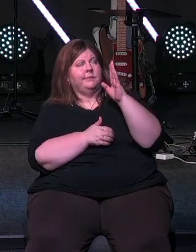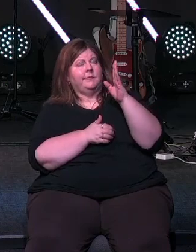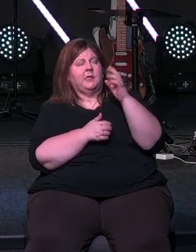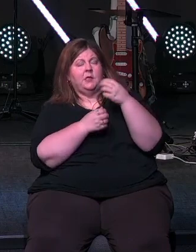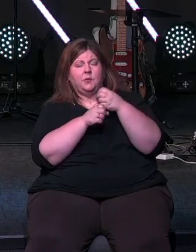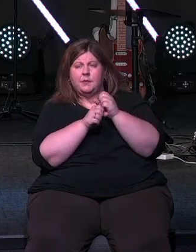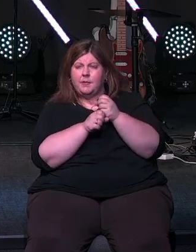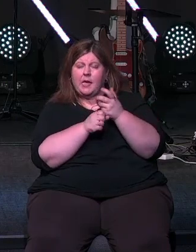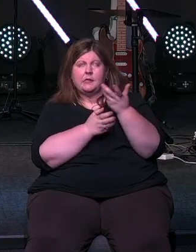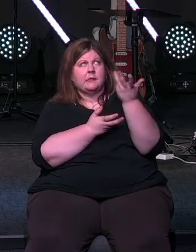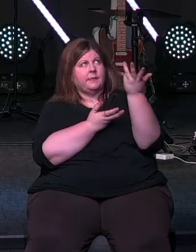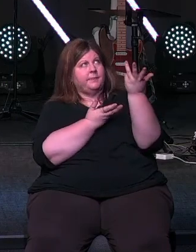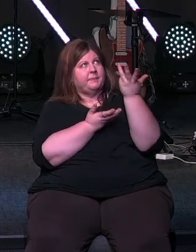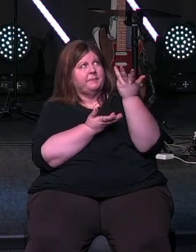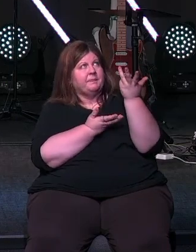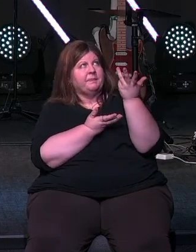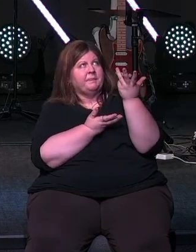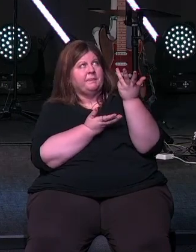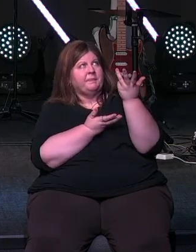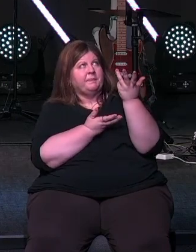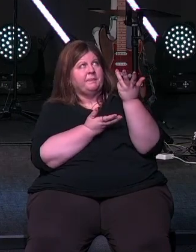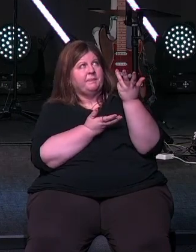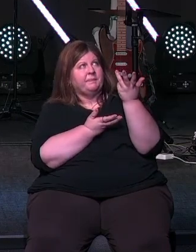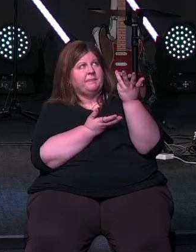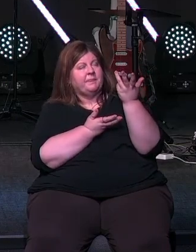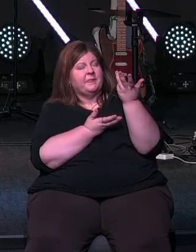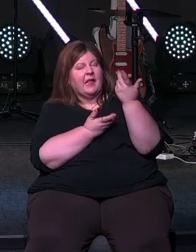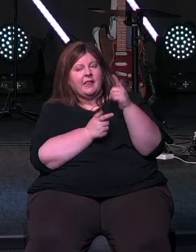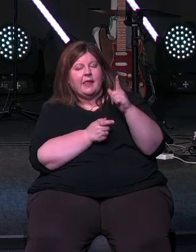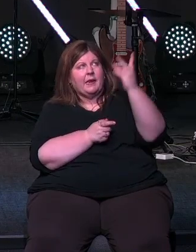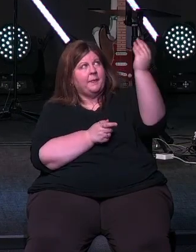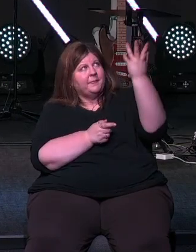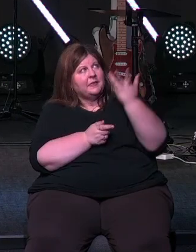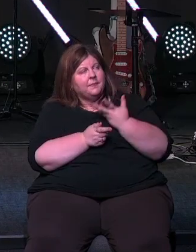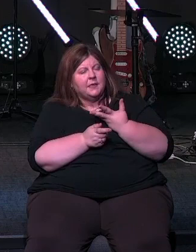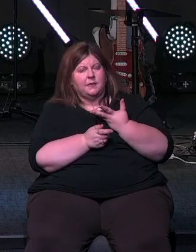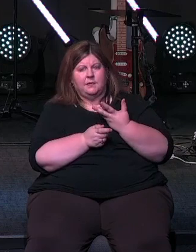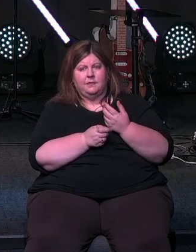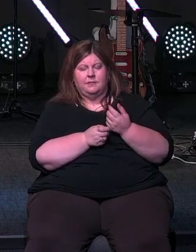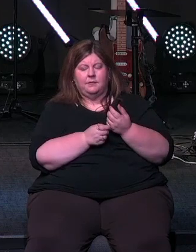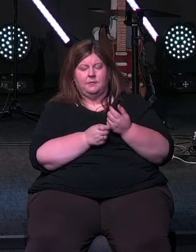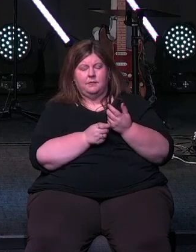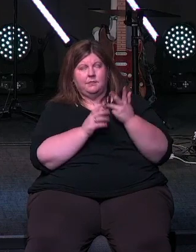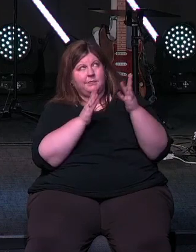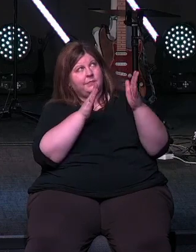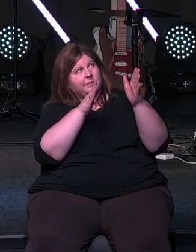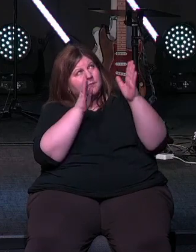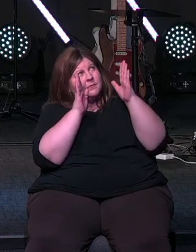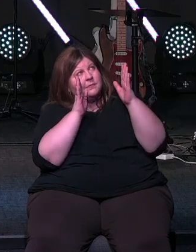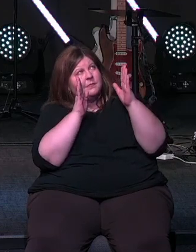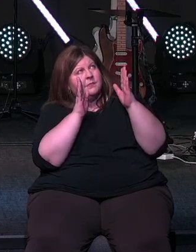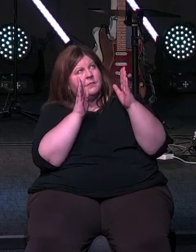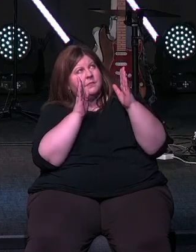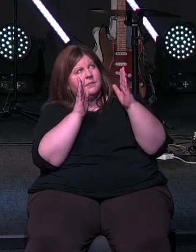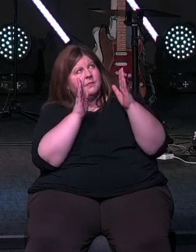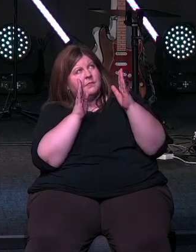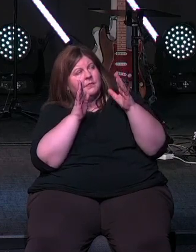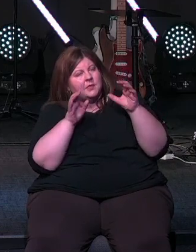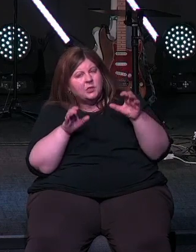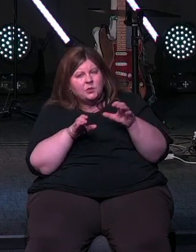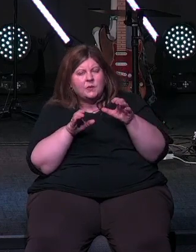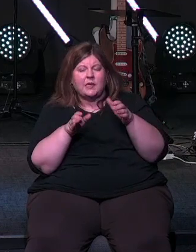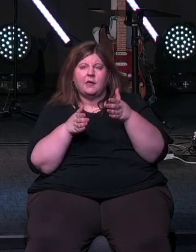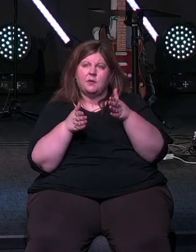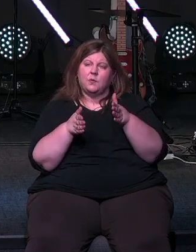space for God to speak, for you to listen, for you to do that in a way